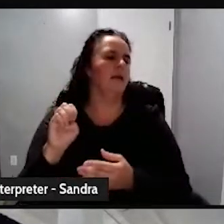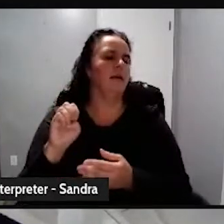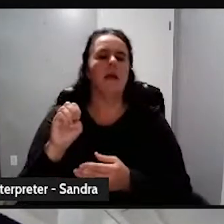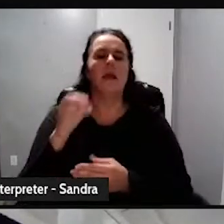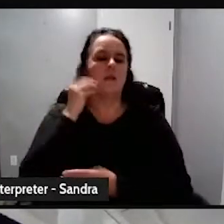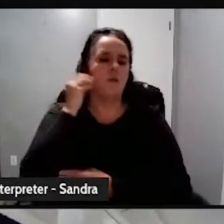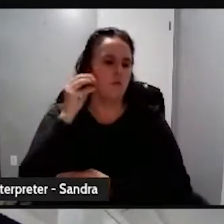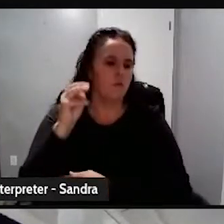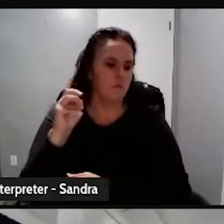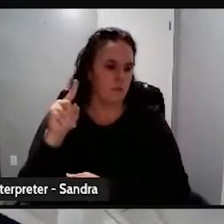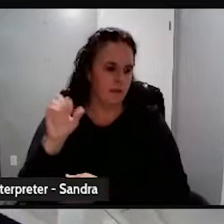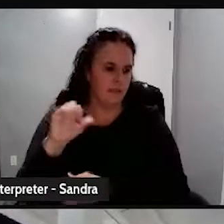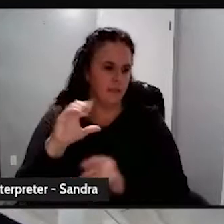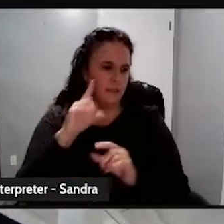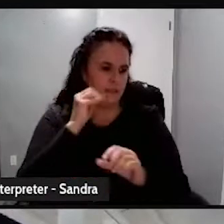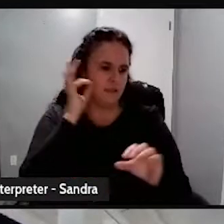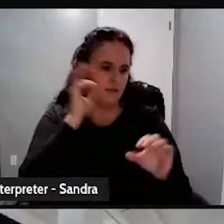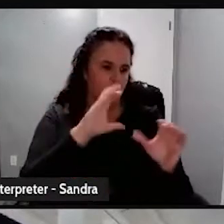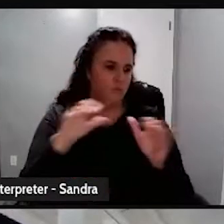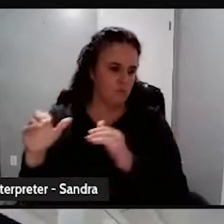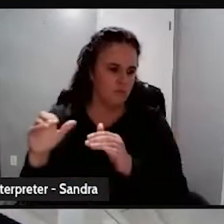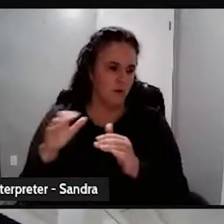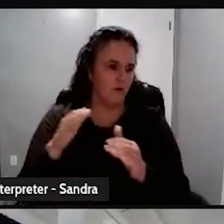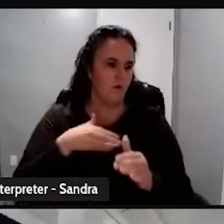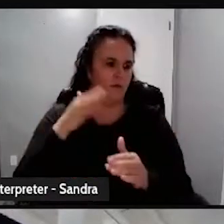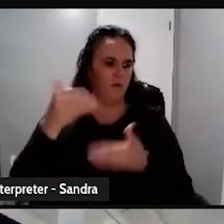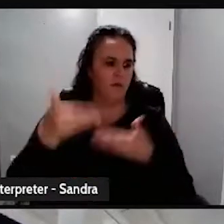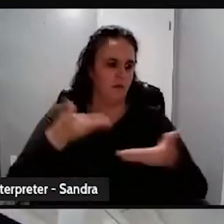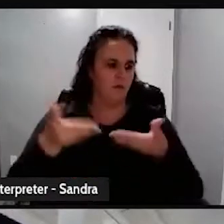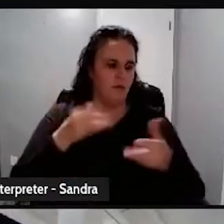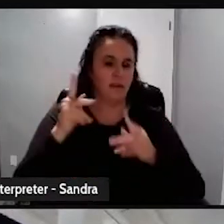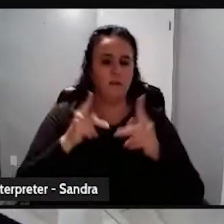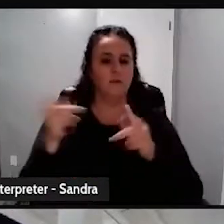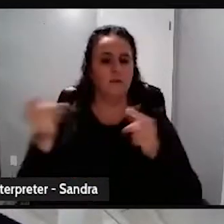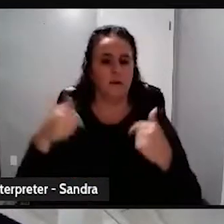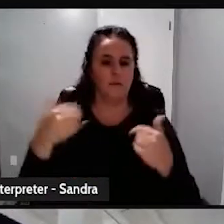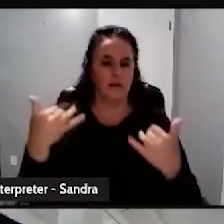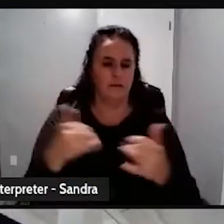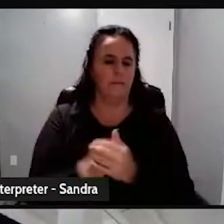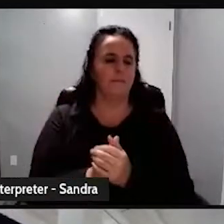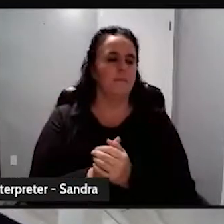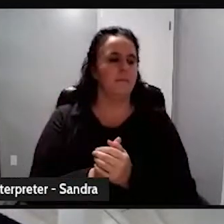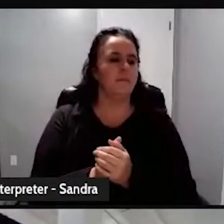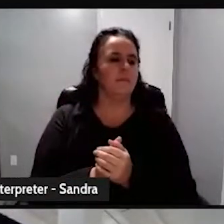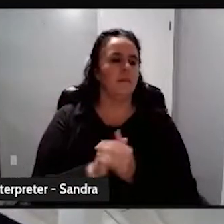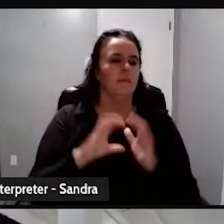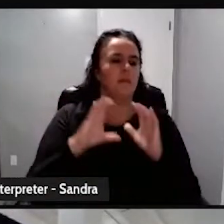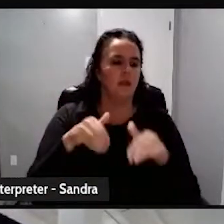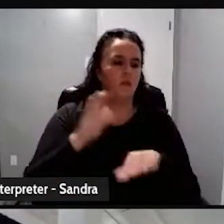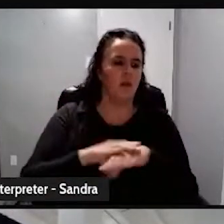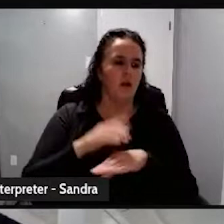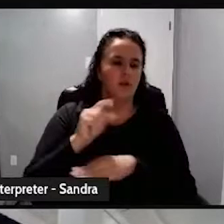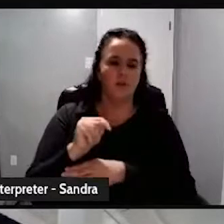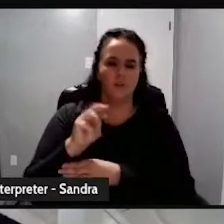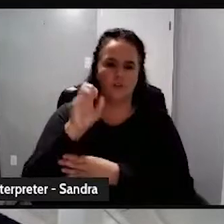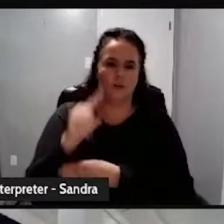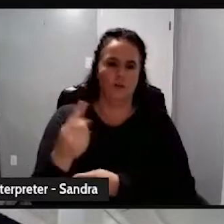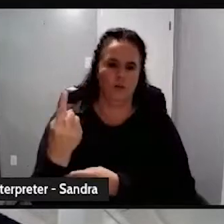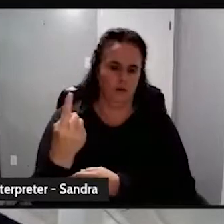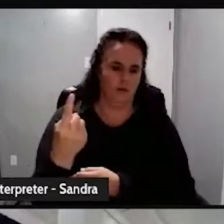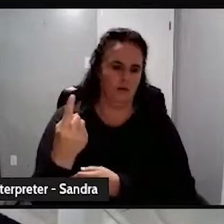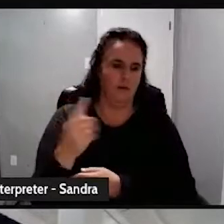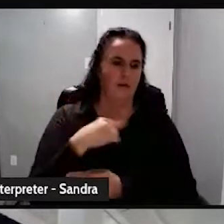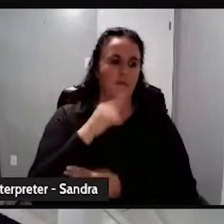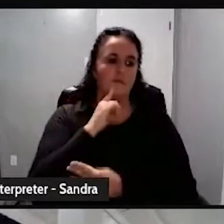Métis Nation. We are very happy to invite our guests who primarily gather on Treaty 1, and who I'm